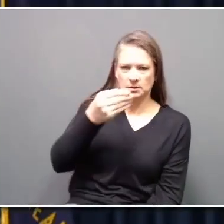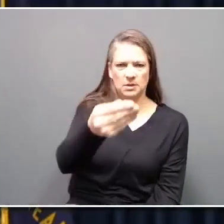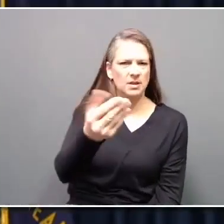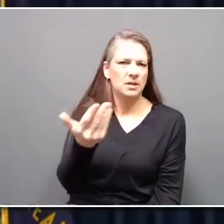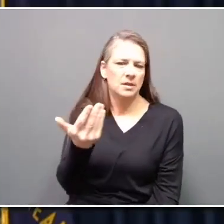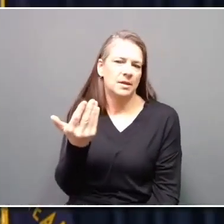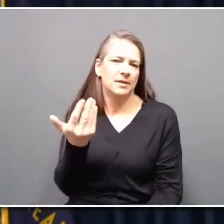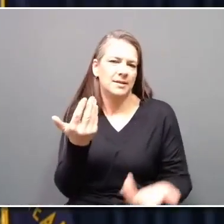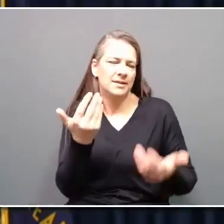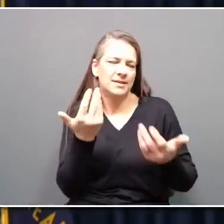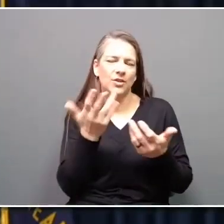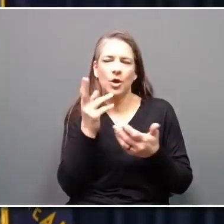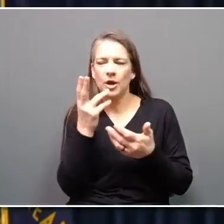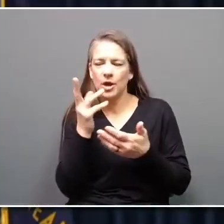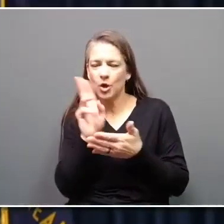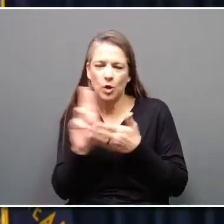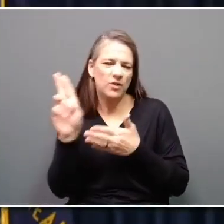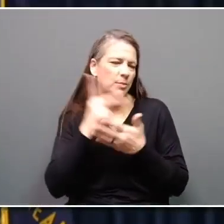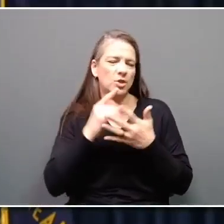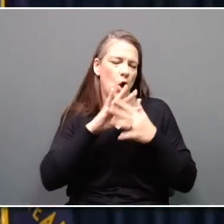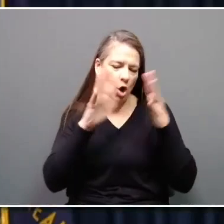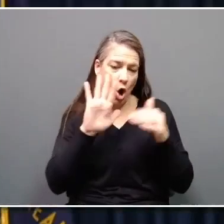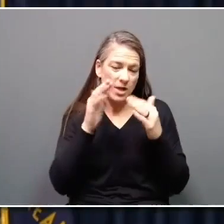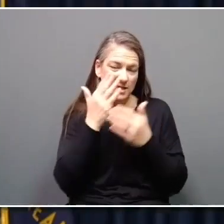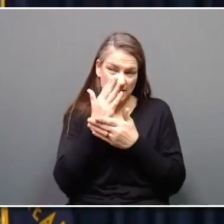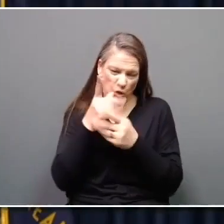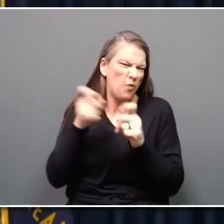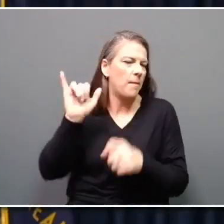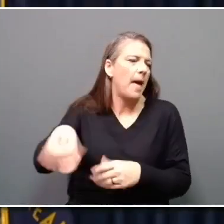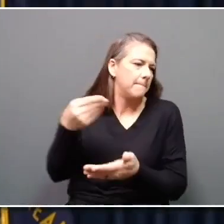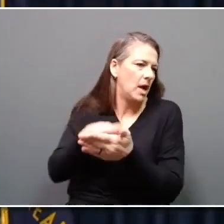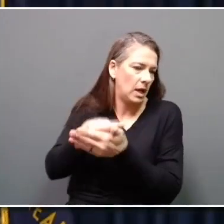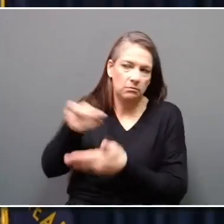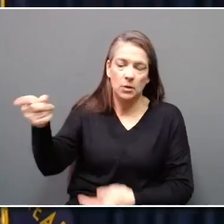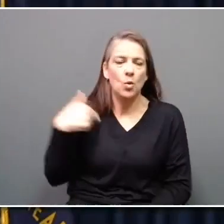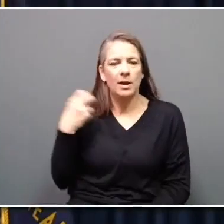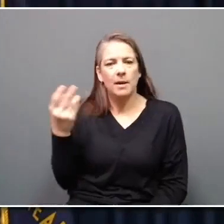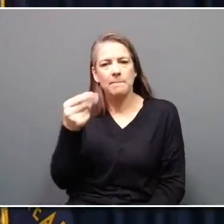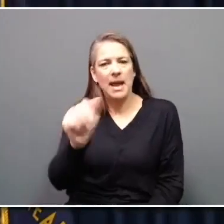university projects and the rest, are done through those dollars. In other words, we pay in cash for the